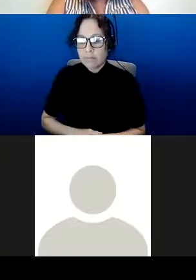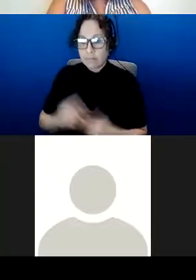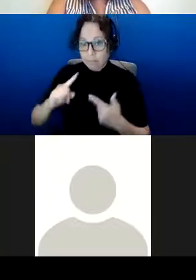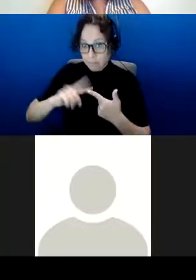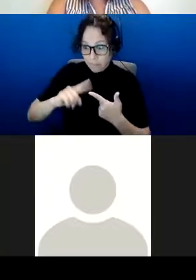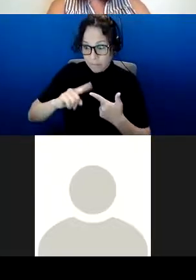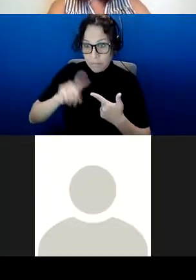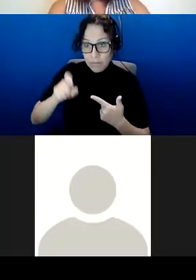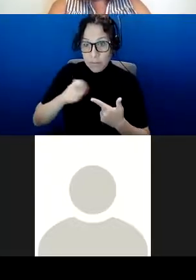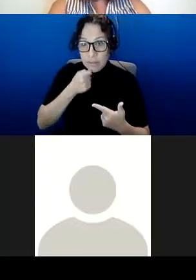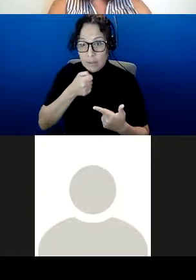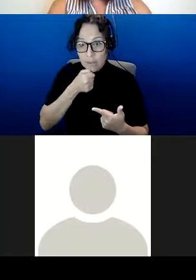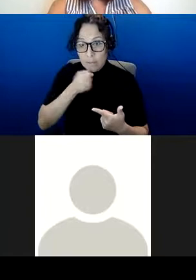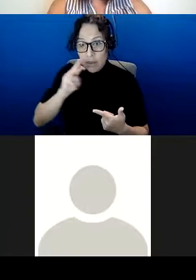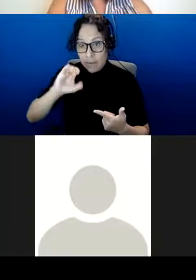a microphone.